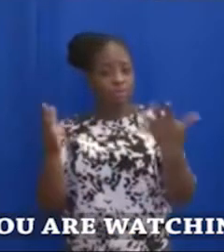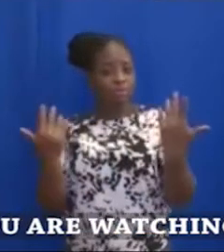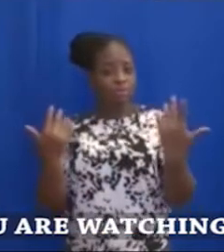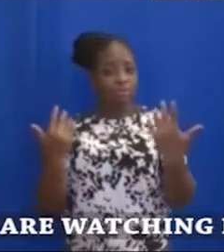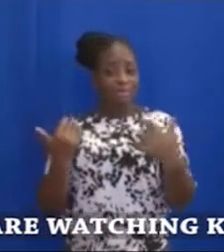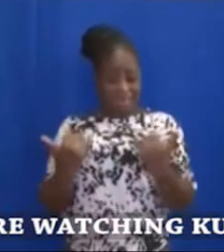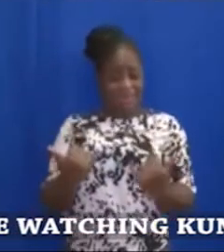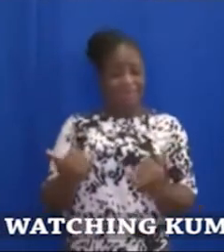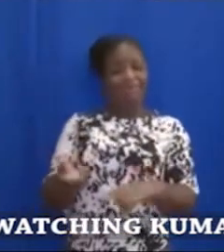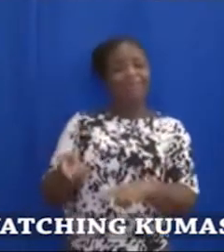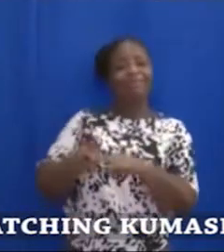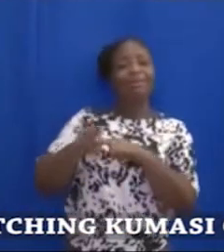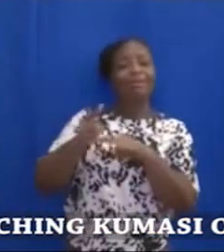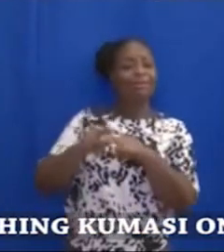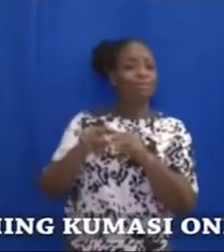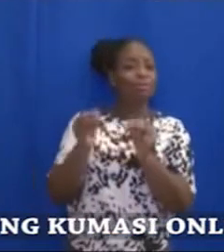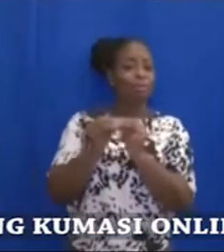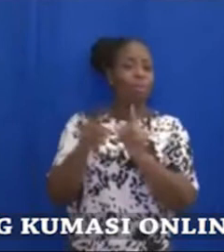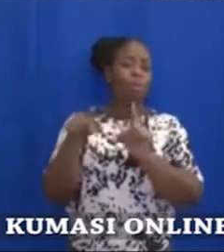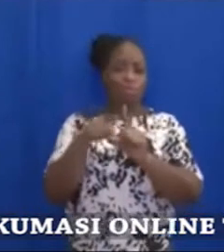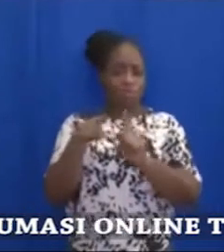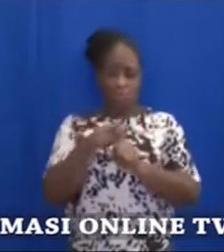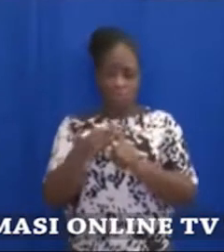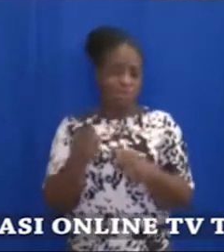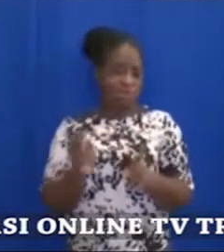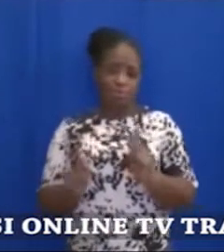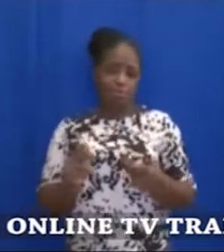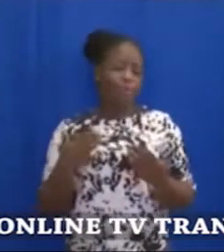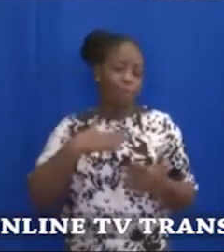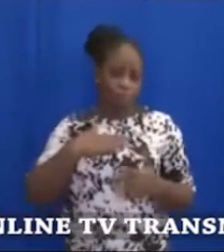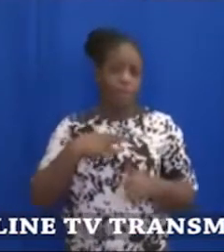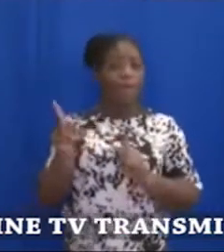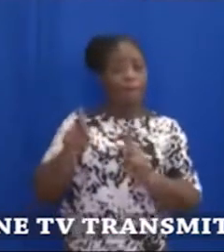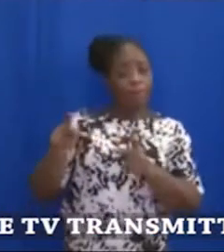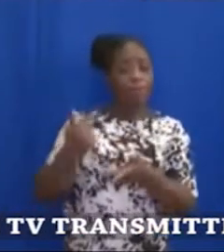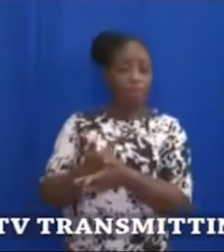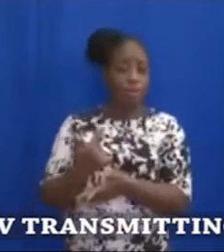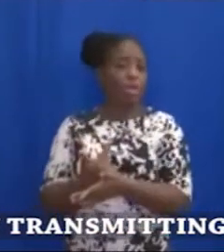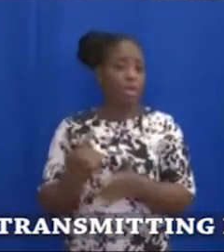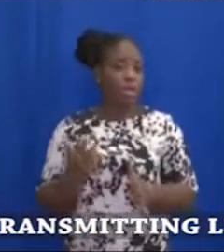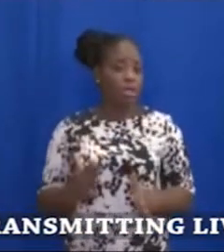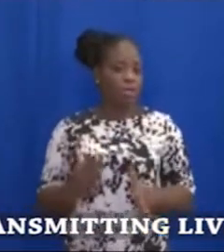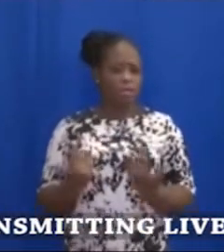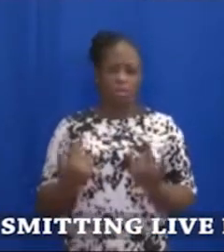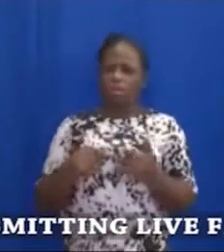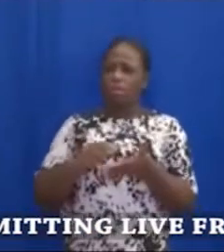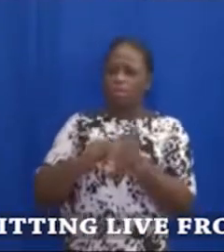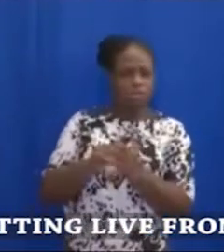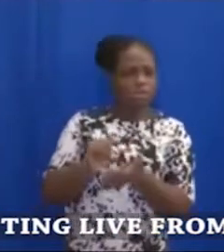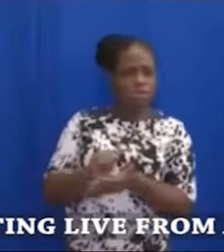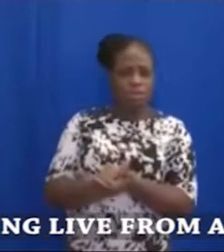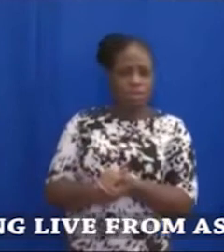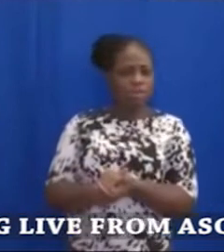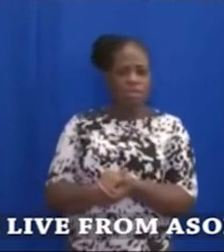in infections. Fellow Ghanaians, it appears that we are letting our